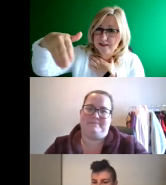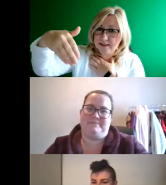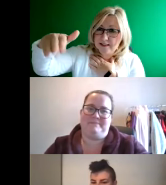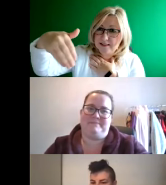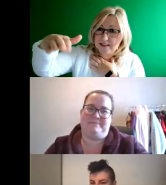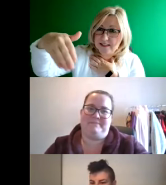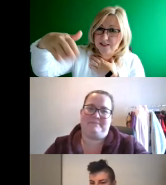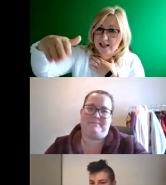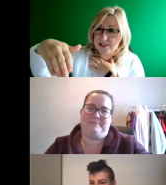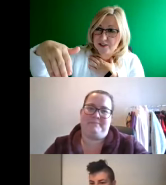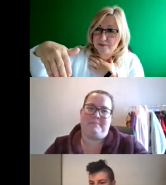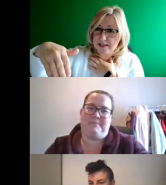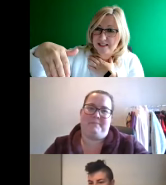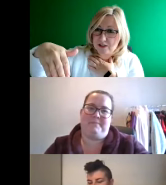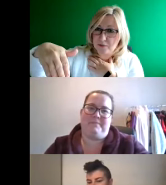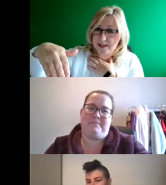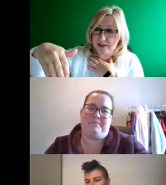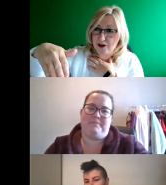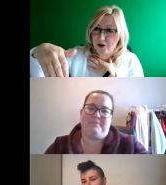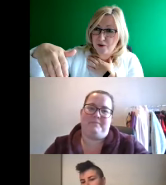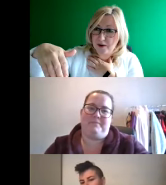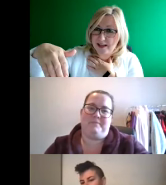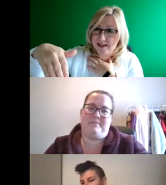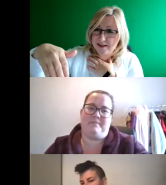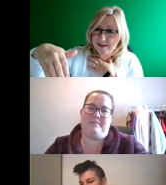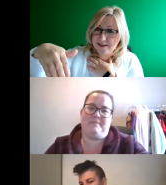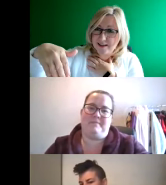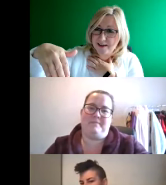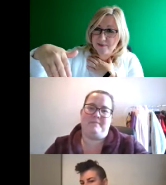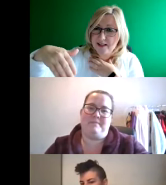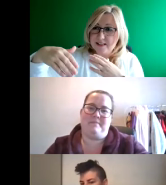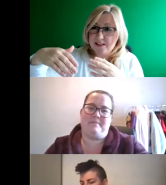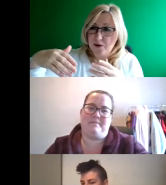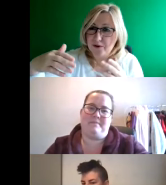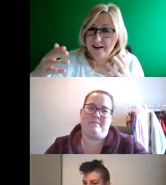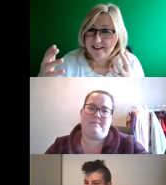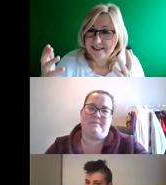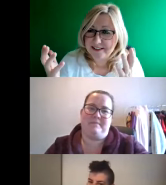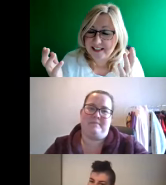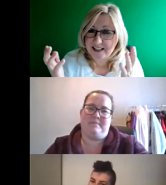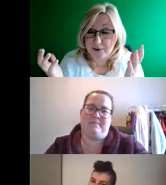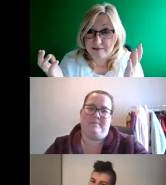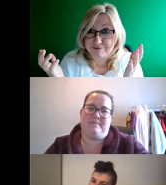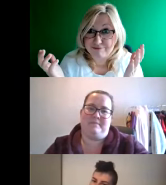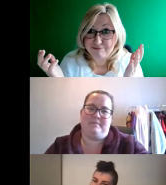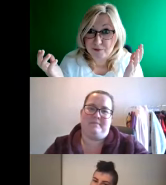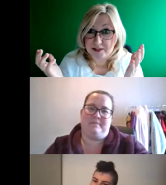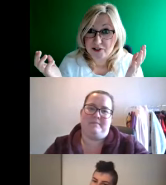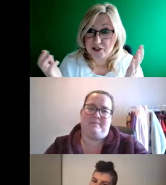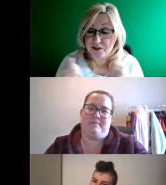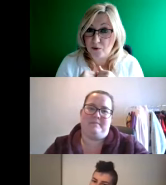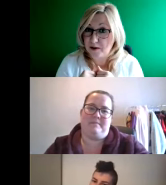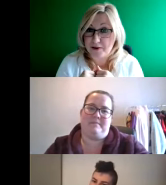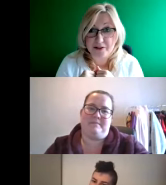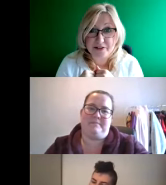know, this gesture means come here, not go away. Yeah. So you're thinking, well, what